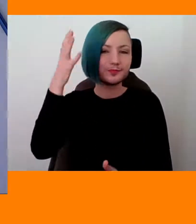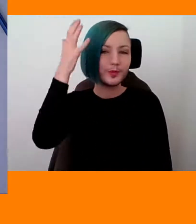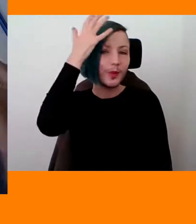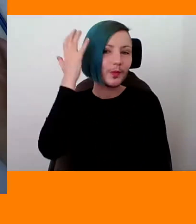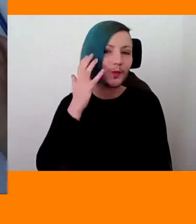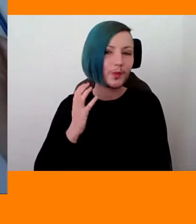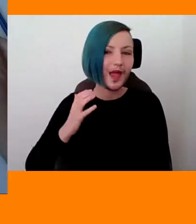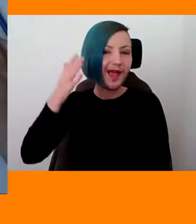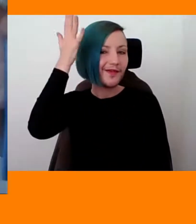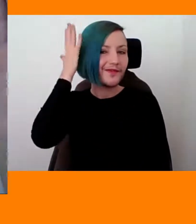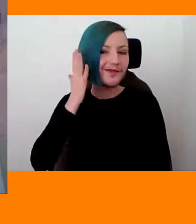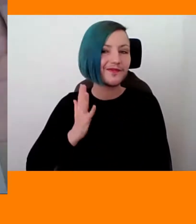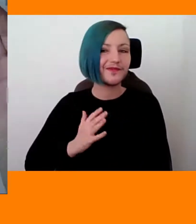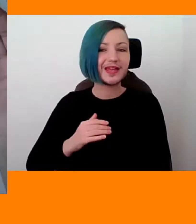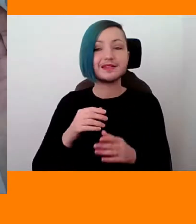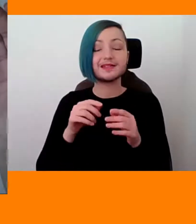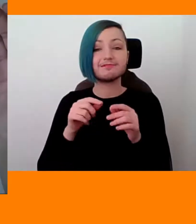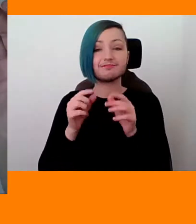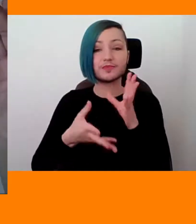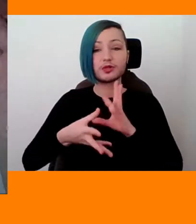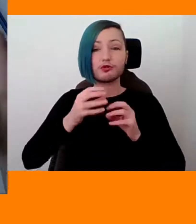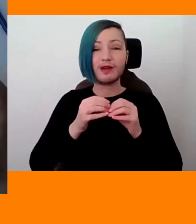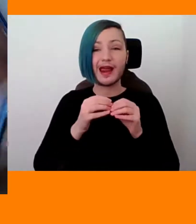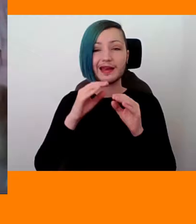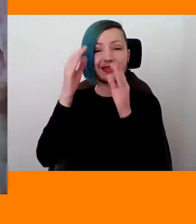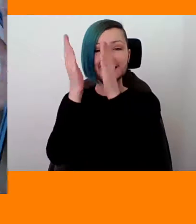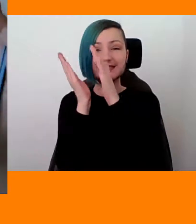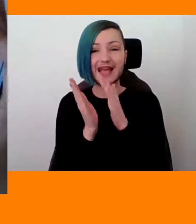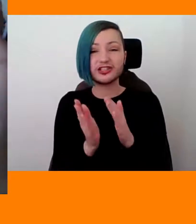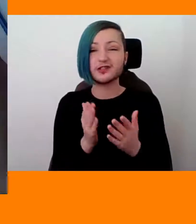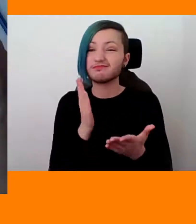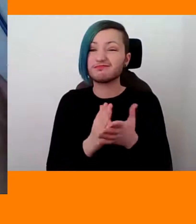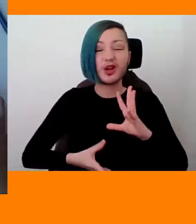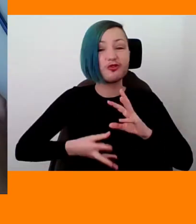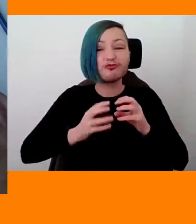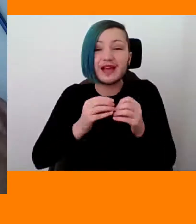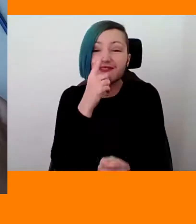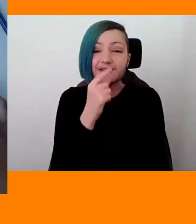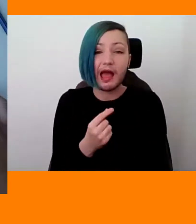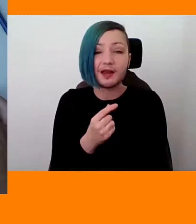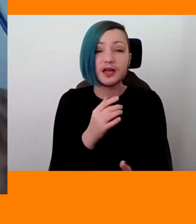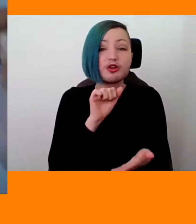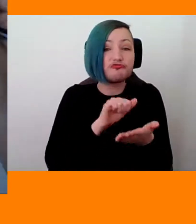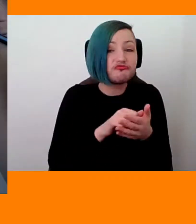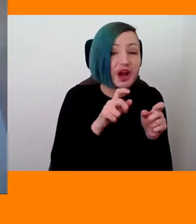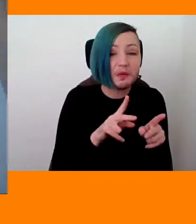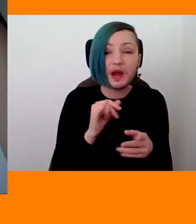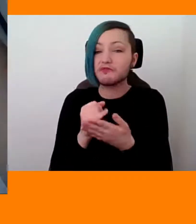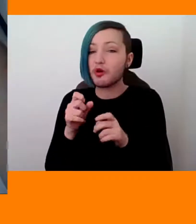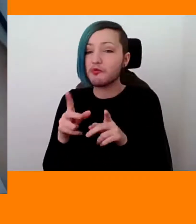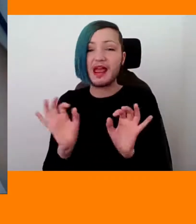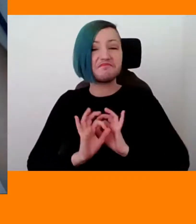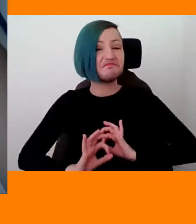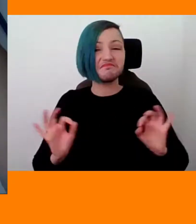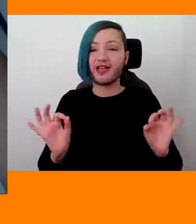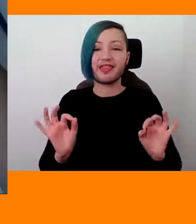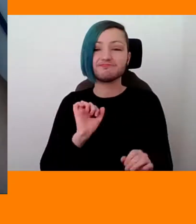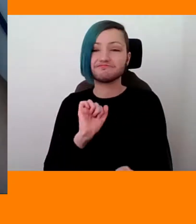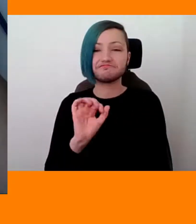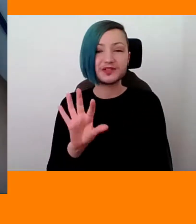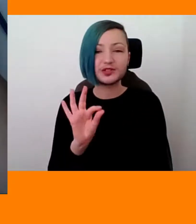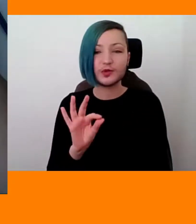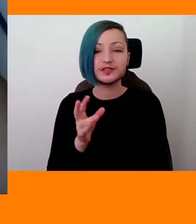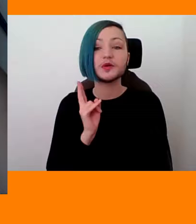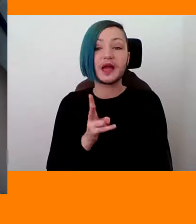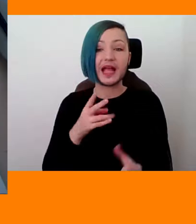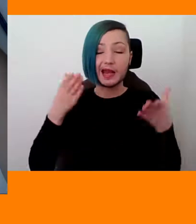off, because you can get really creative with it. There's no right or wrong way to do this. So again, your ponytail's quite